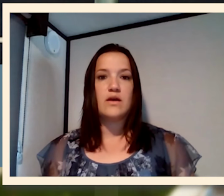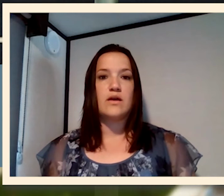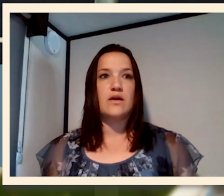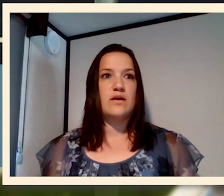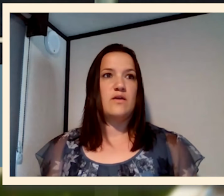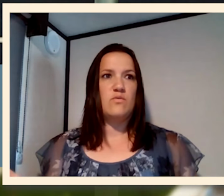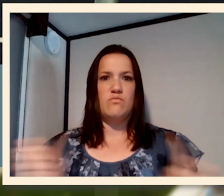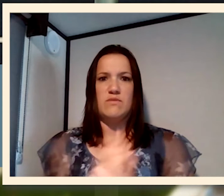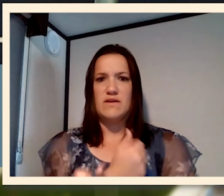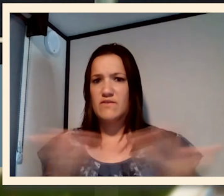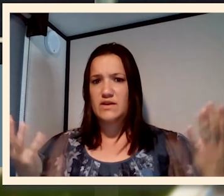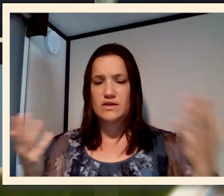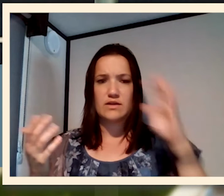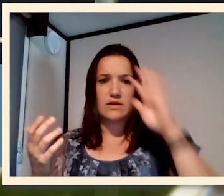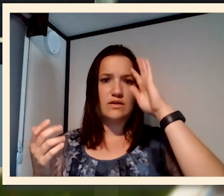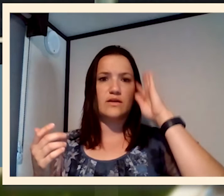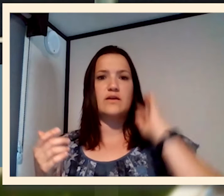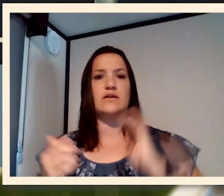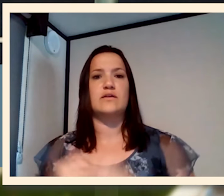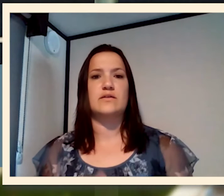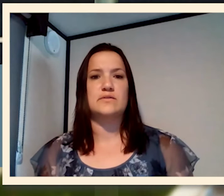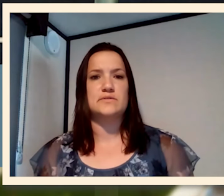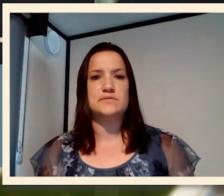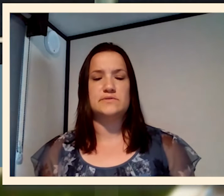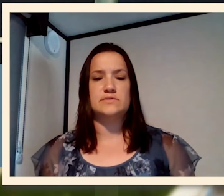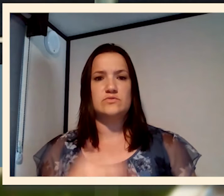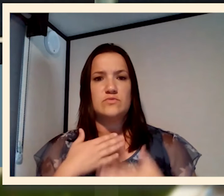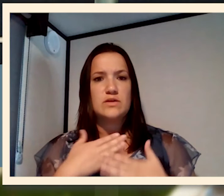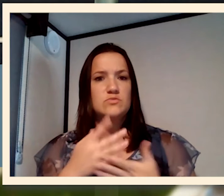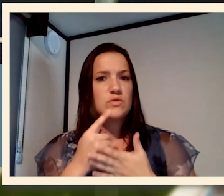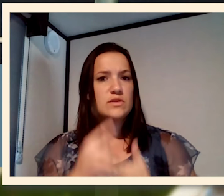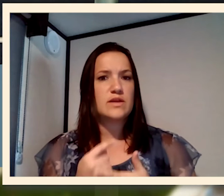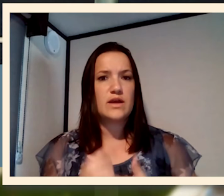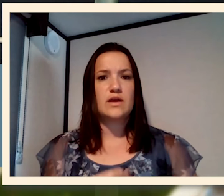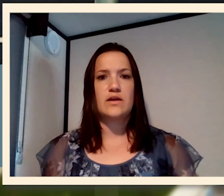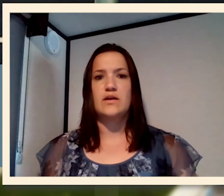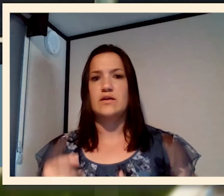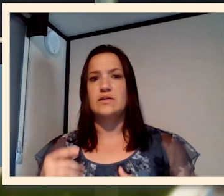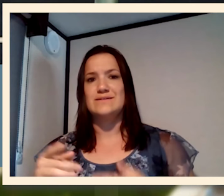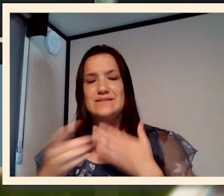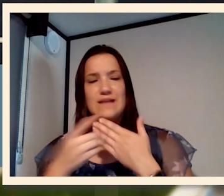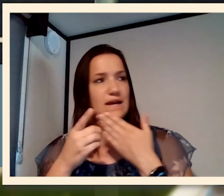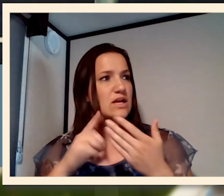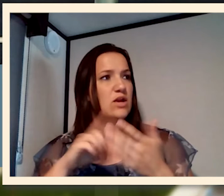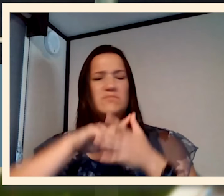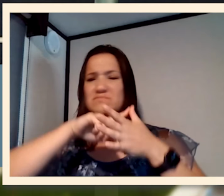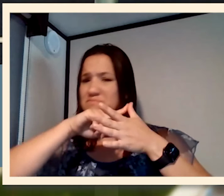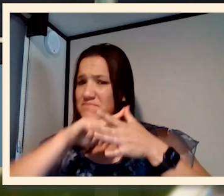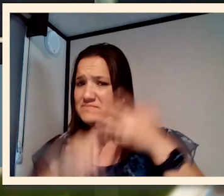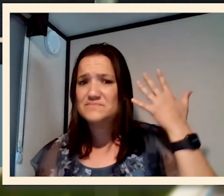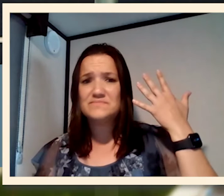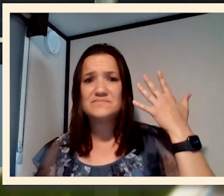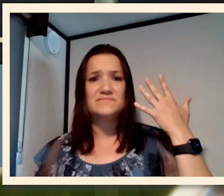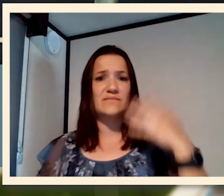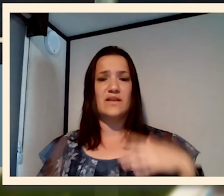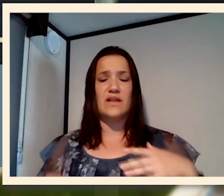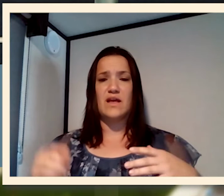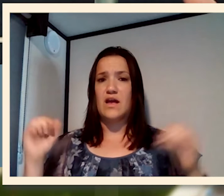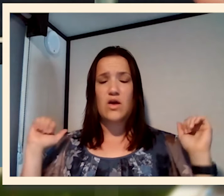job. In all areas, not just nursing and doctors, but respiratory therapy and EVS